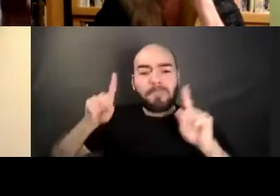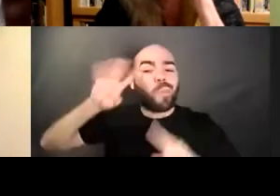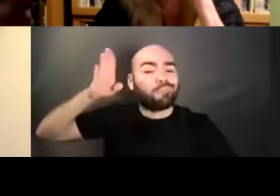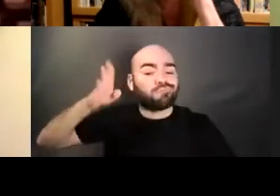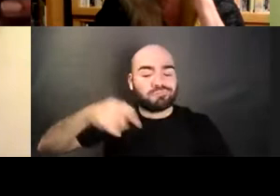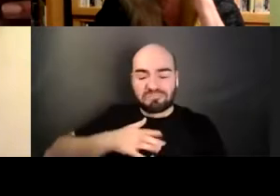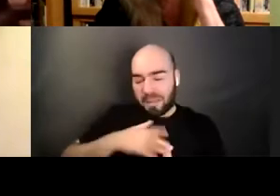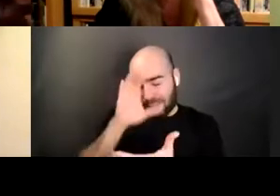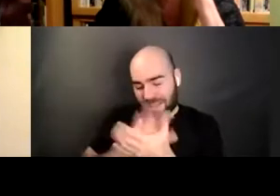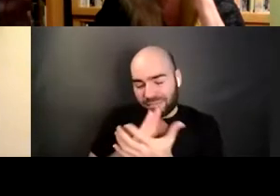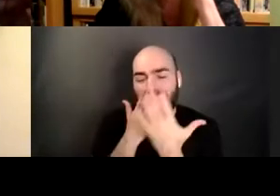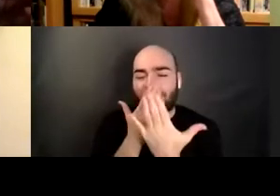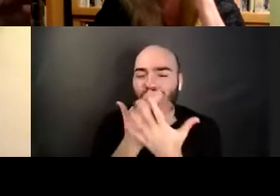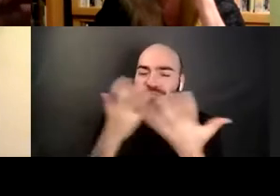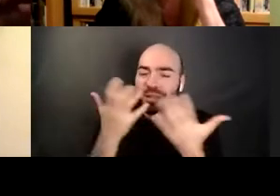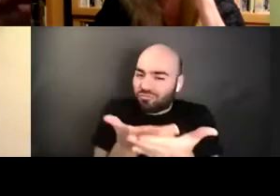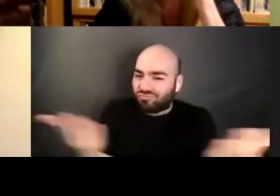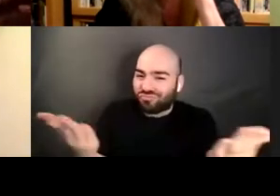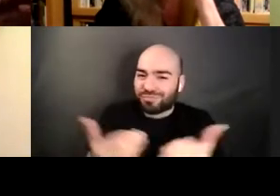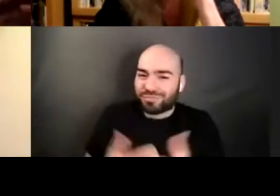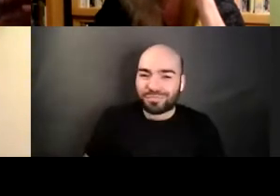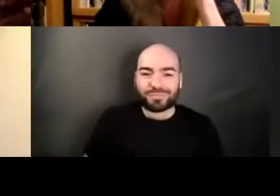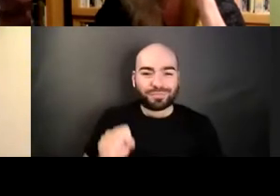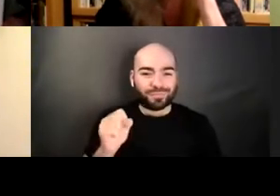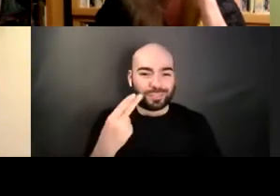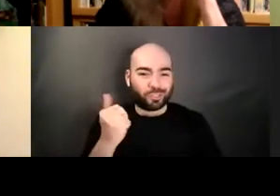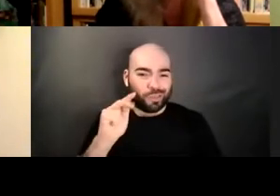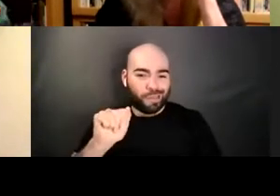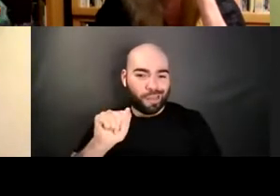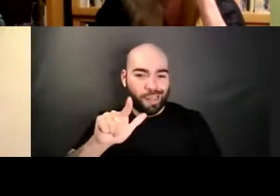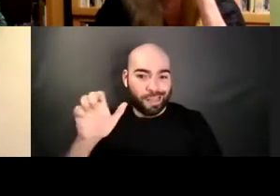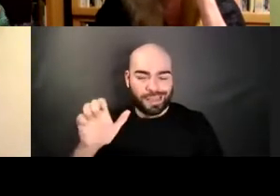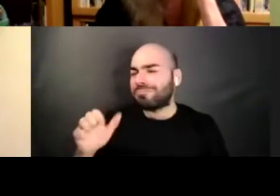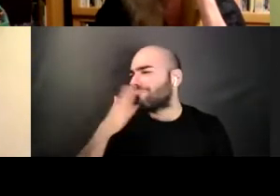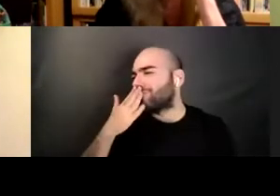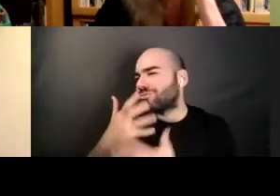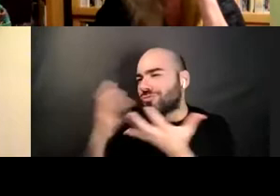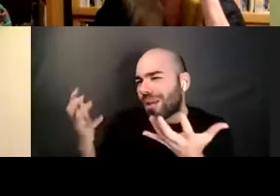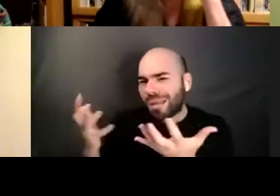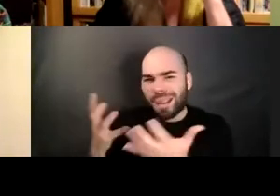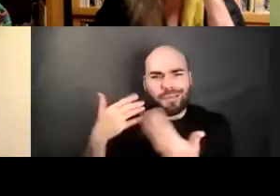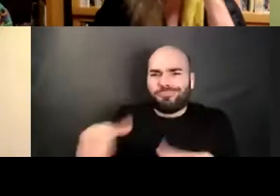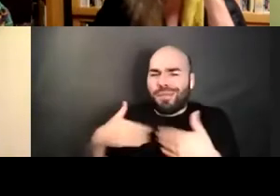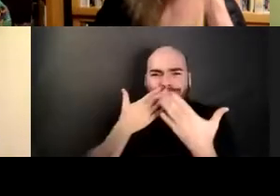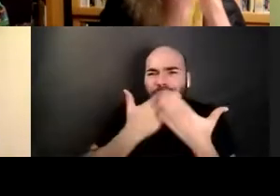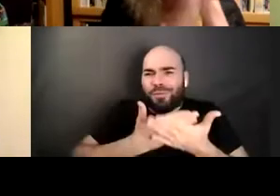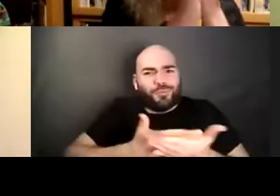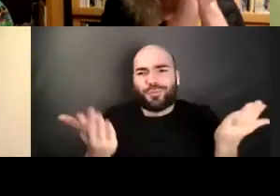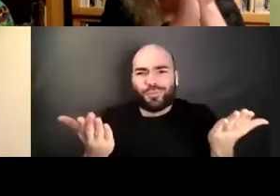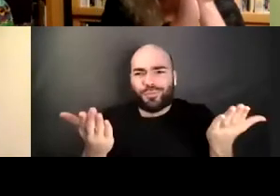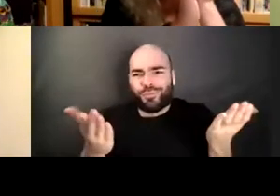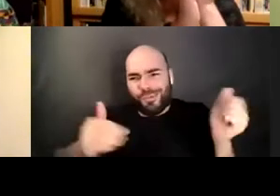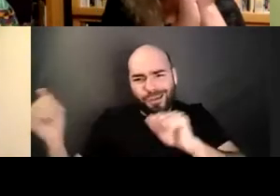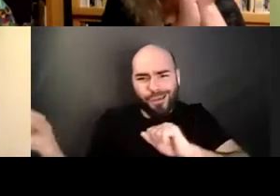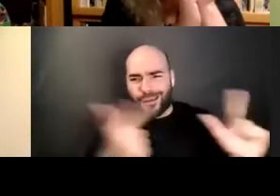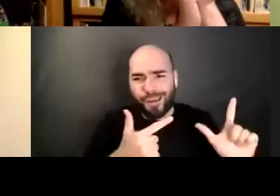Thank you so much, everyone. Thank you so much. And thank you, everybody. I